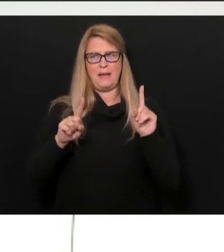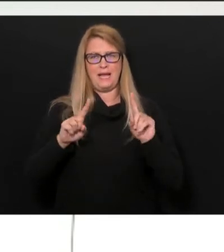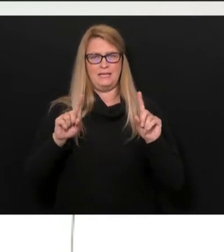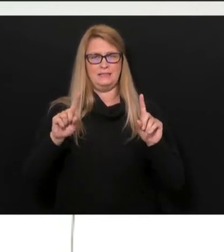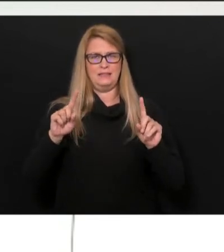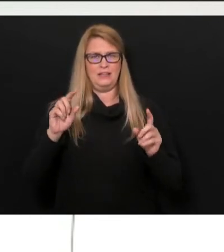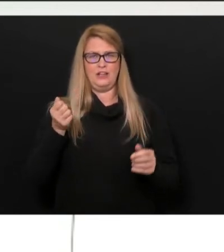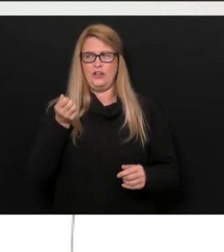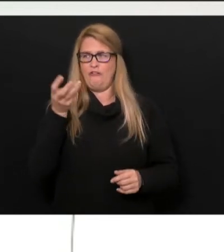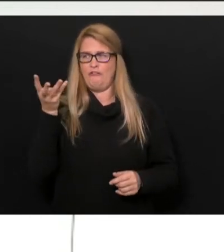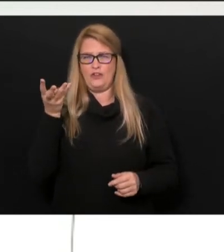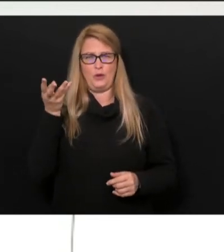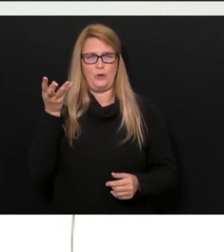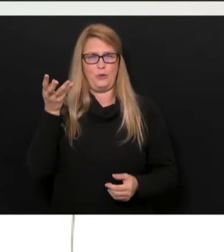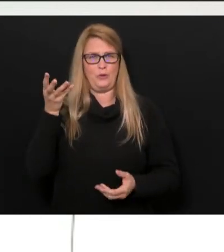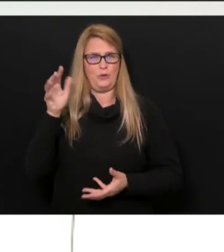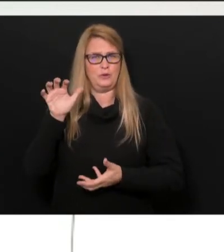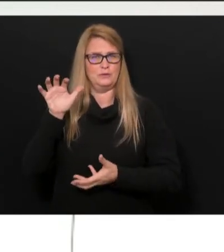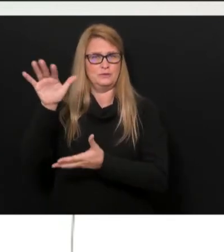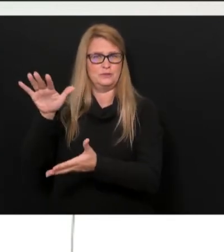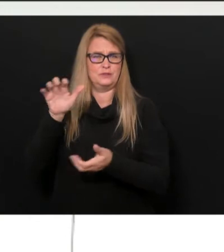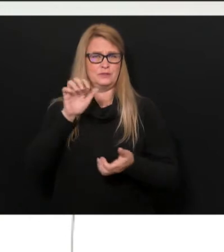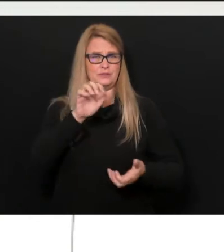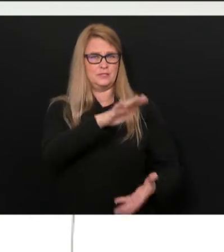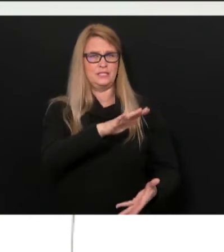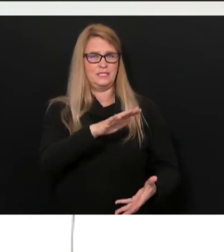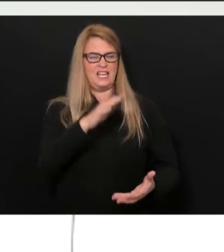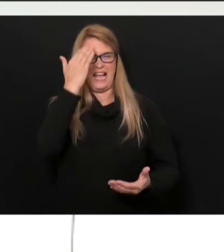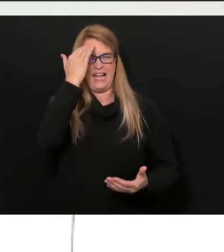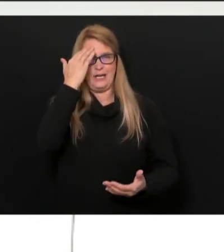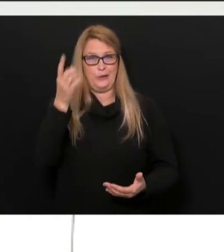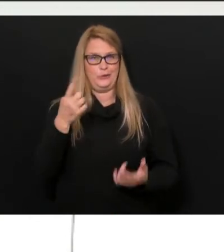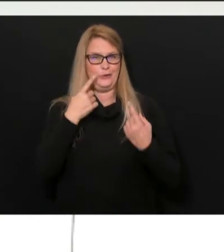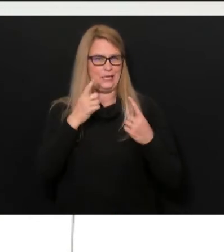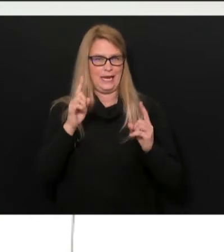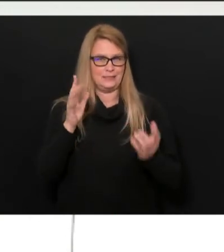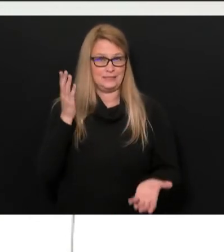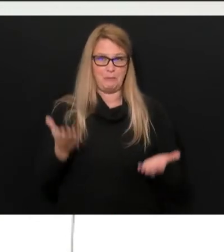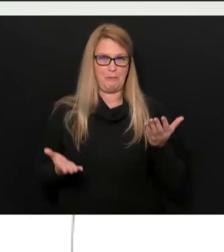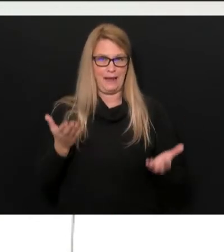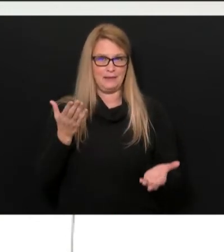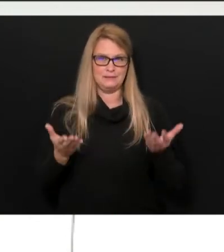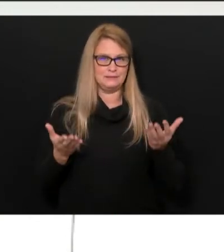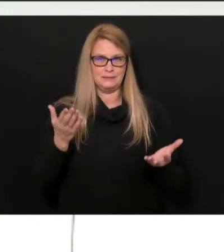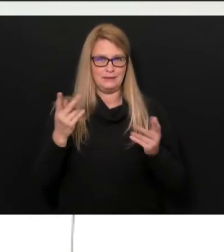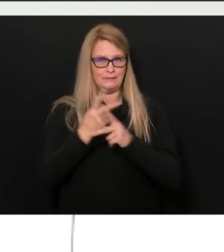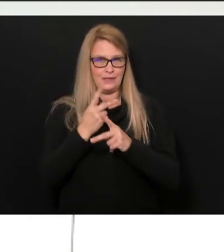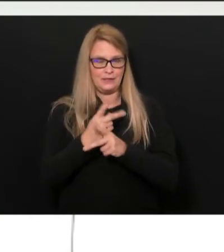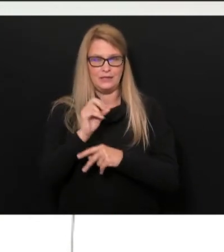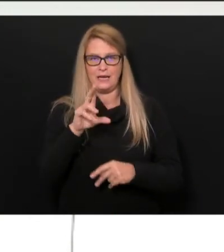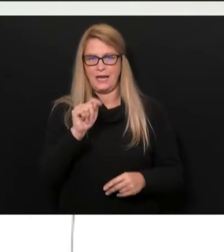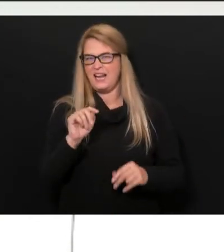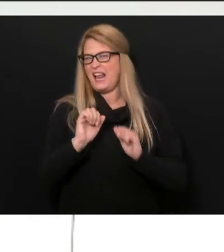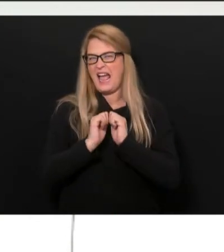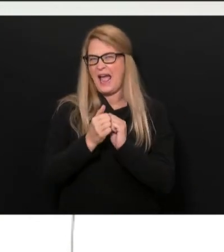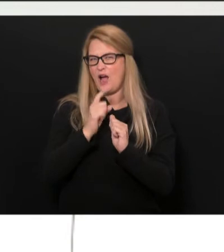fewer doses. And I know this is not an easy thing, and this is a balancing act, as you said, but how do you all determine